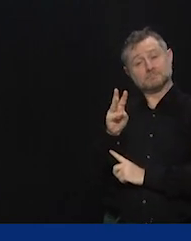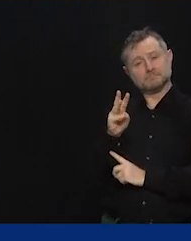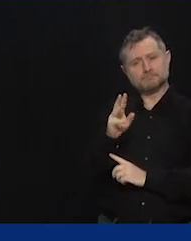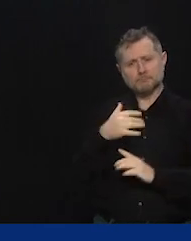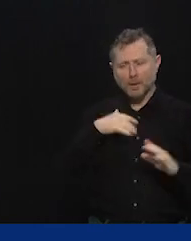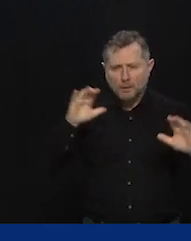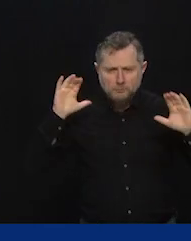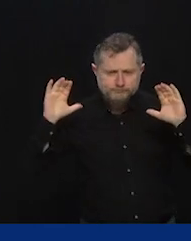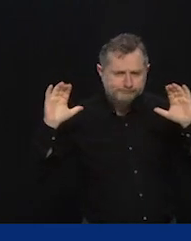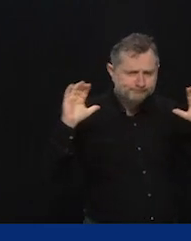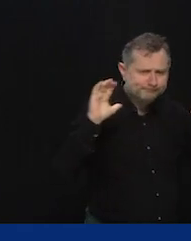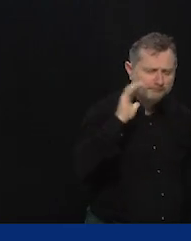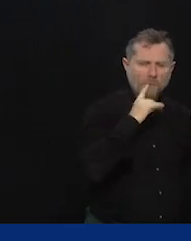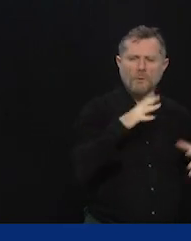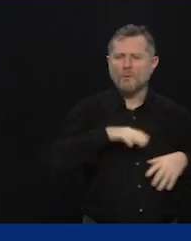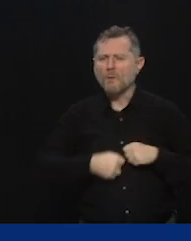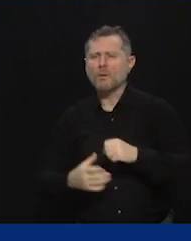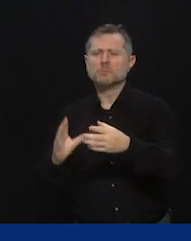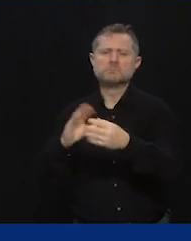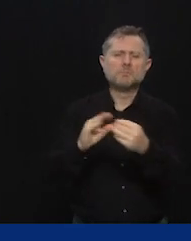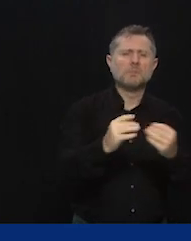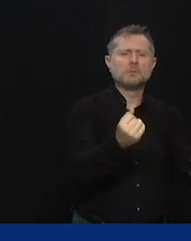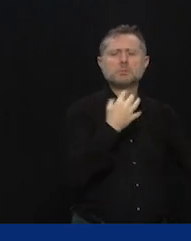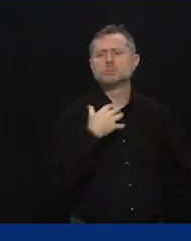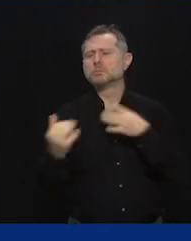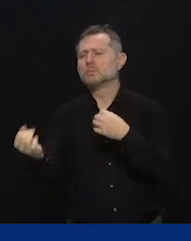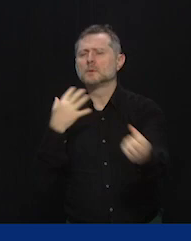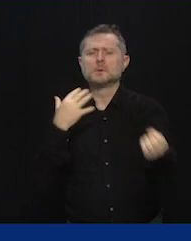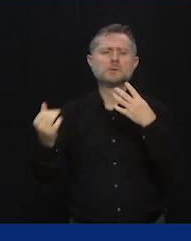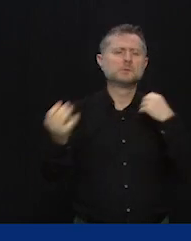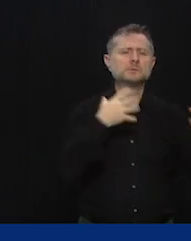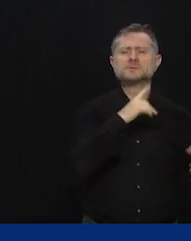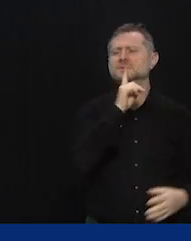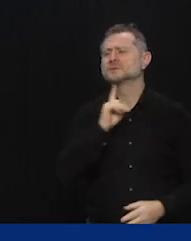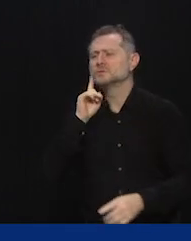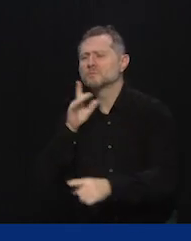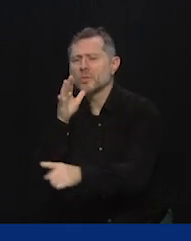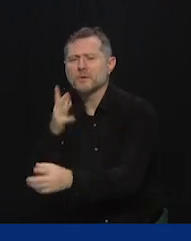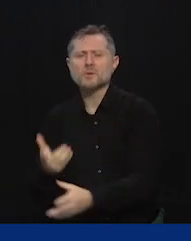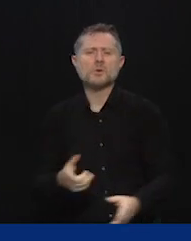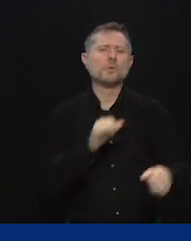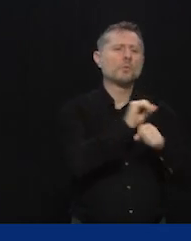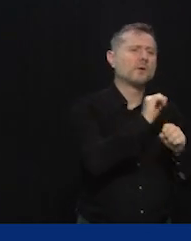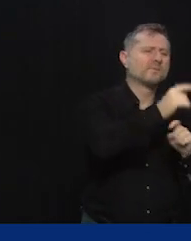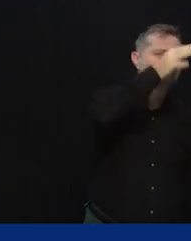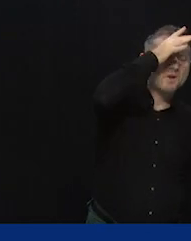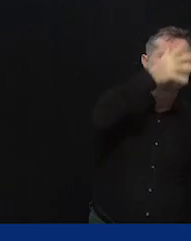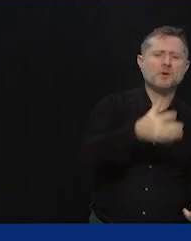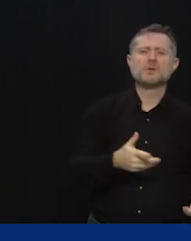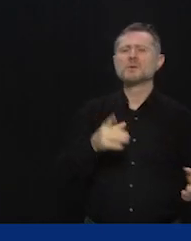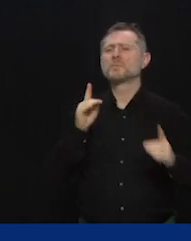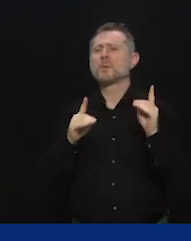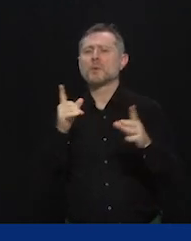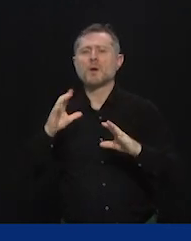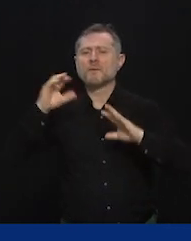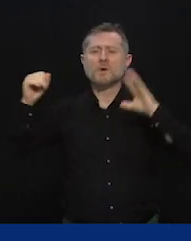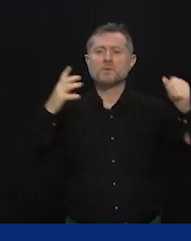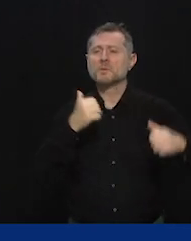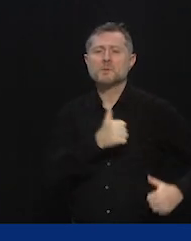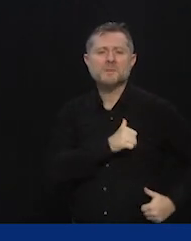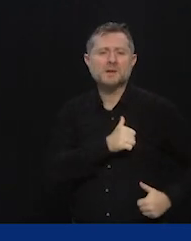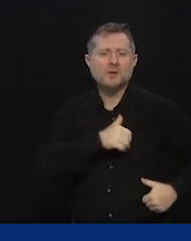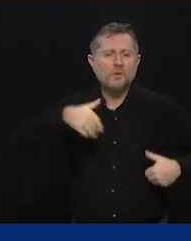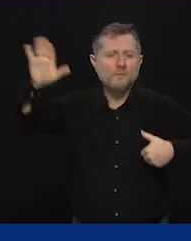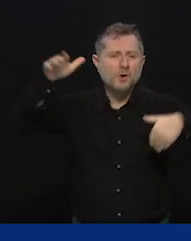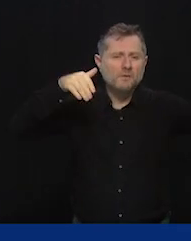gut-wrenching stories about single moms and working fathers and people going off to the military. And we heard these stories, and these stories resonated with